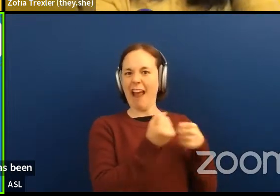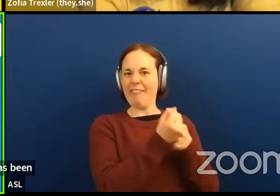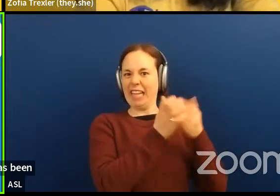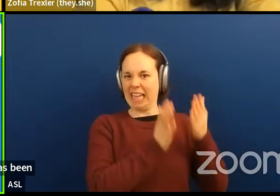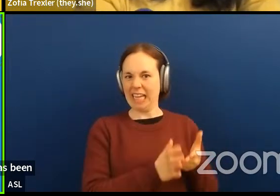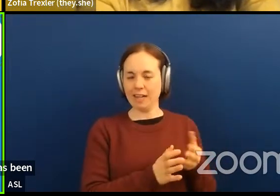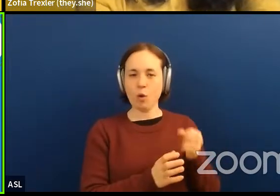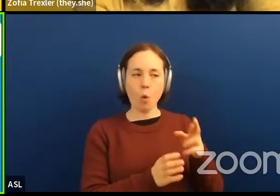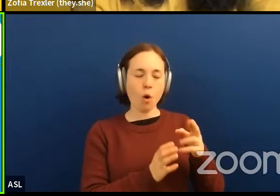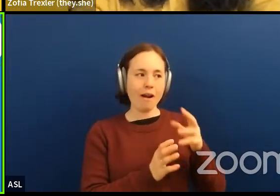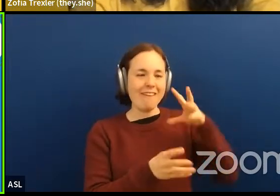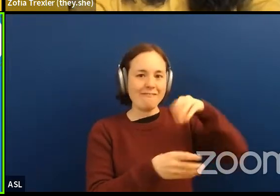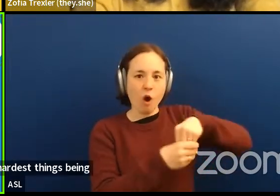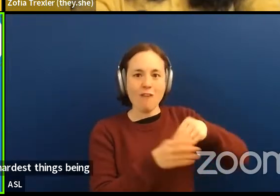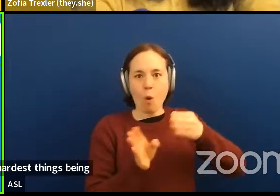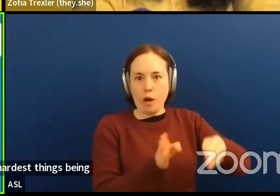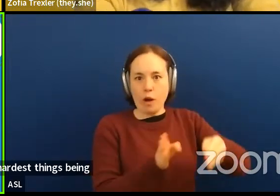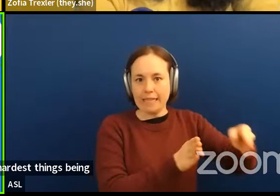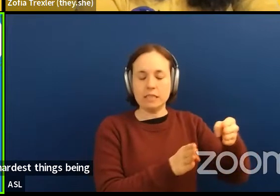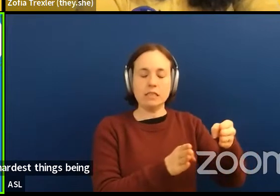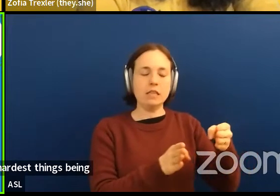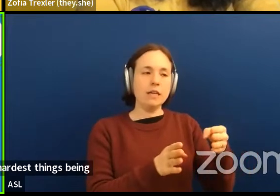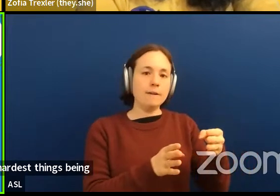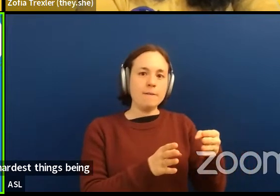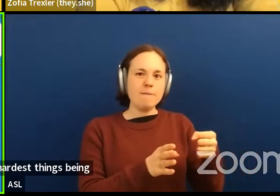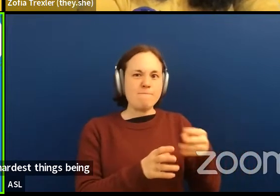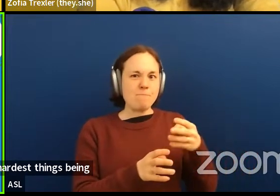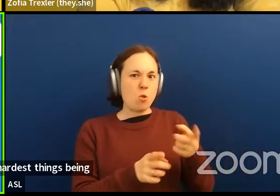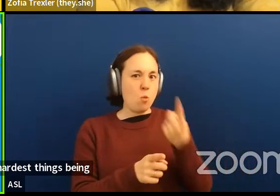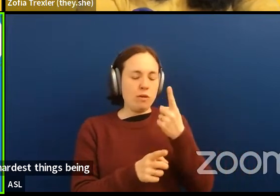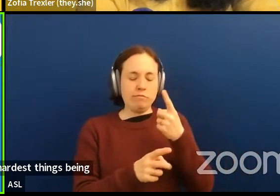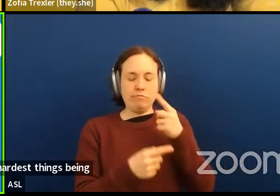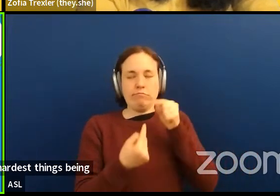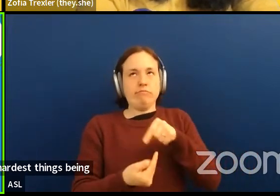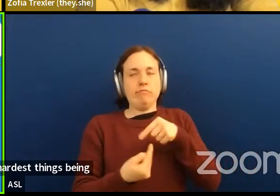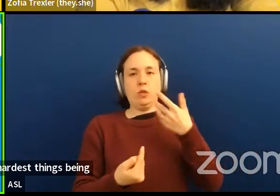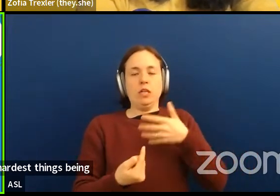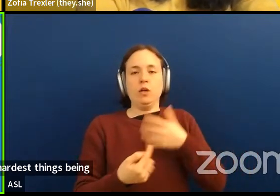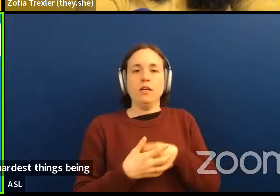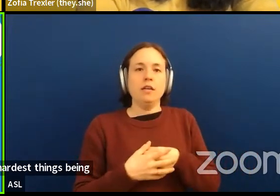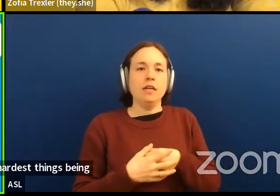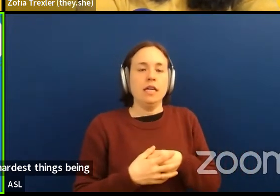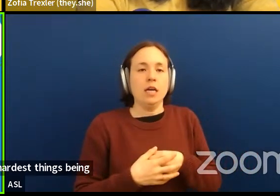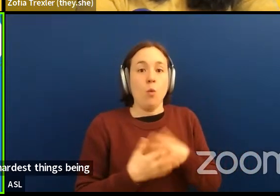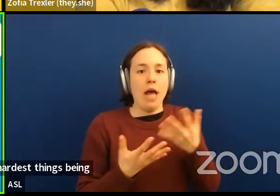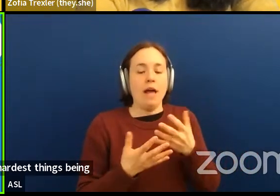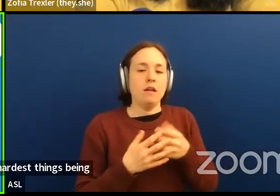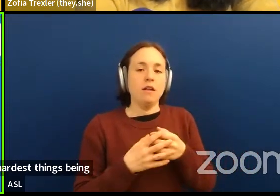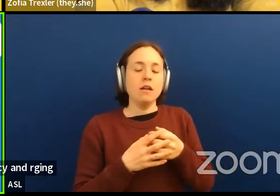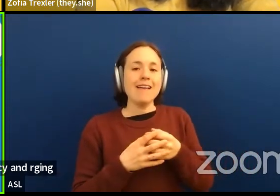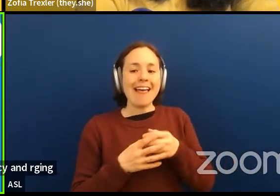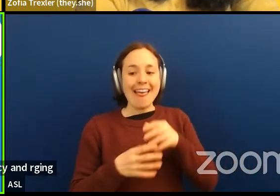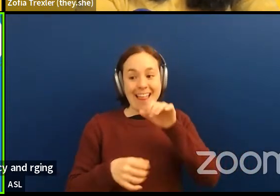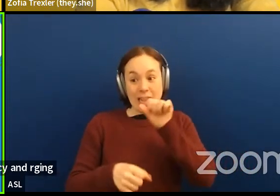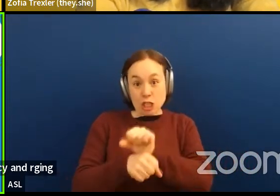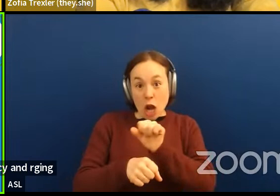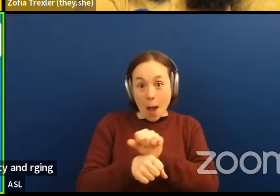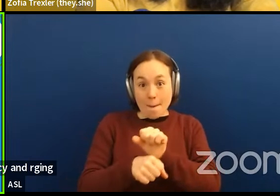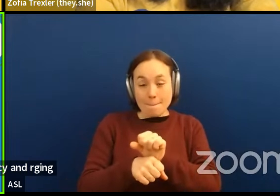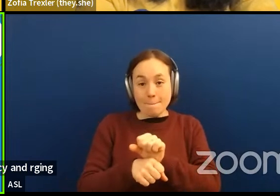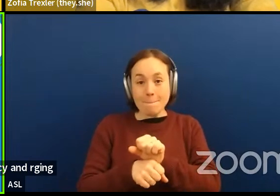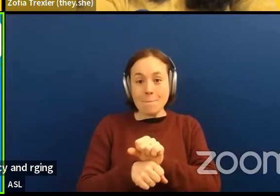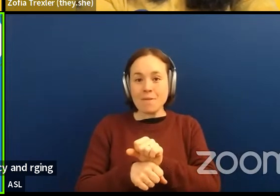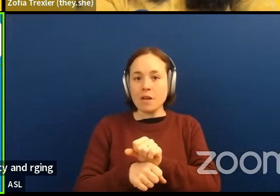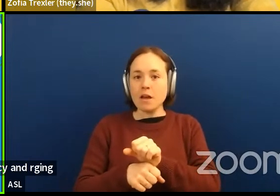is it's a very extrinsic, rewarding job. Not too thankful